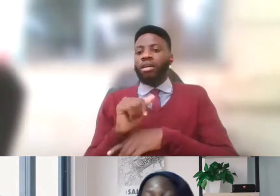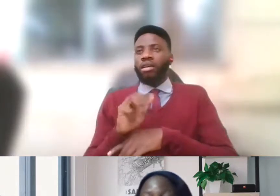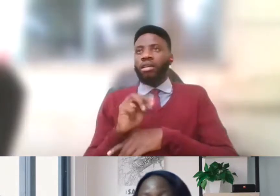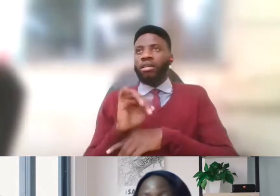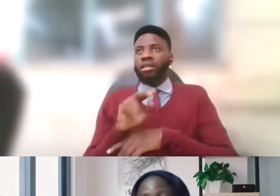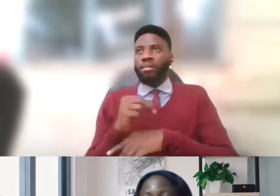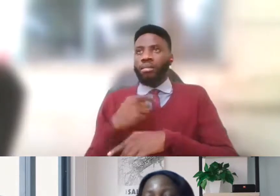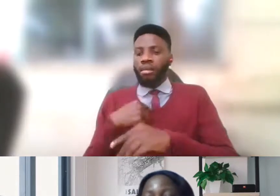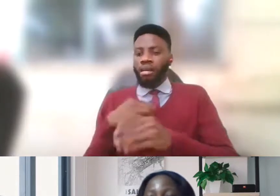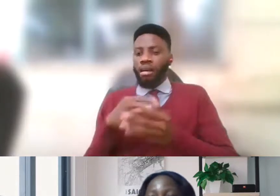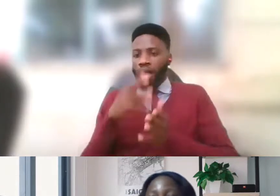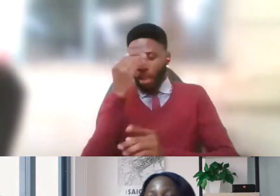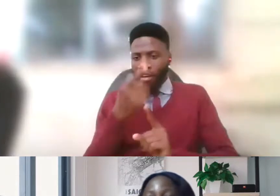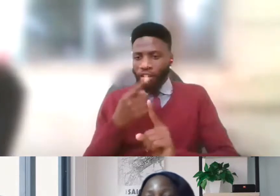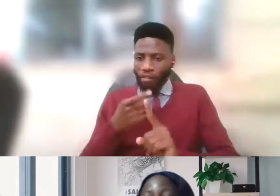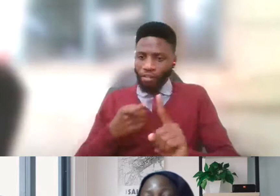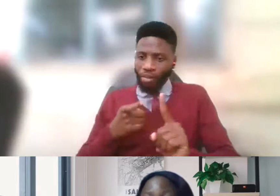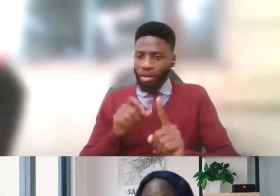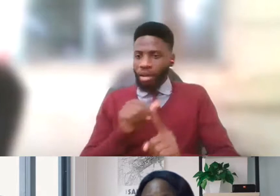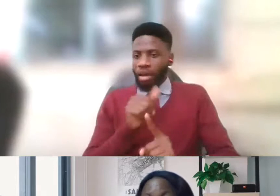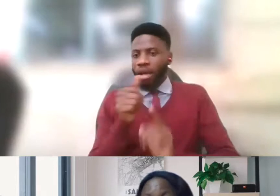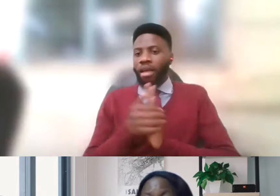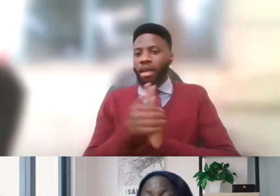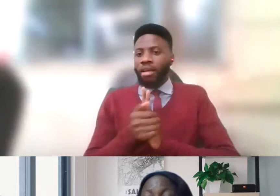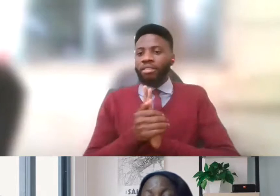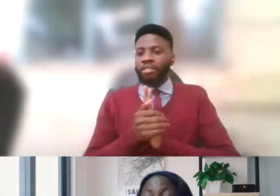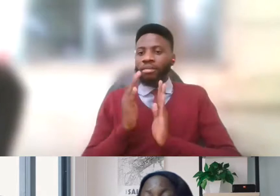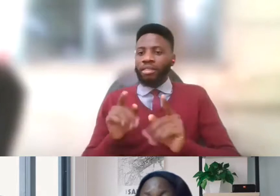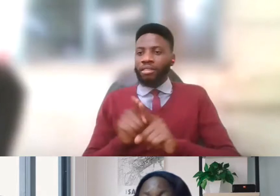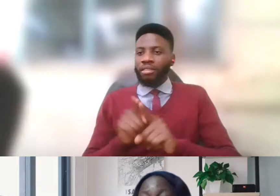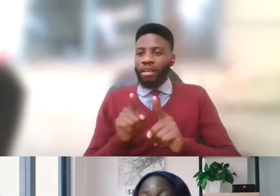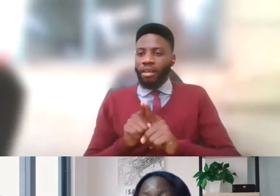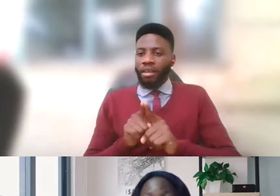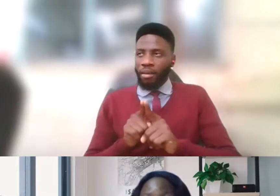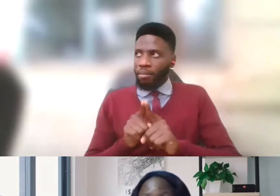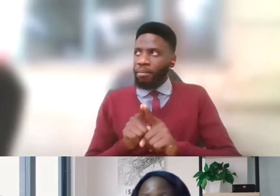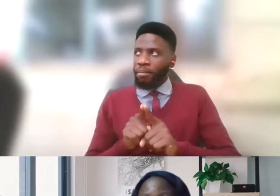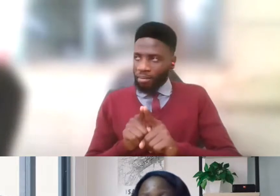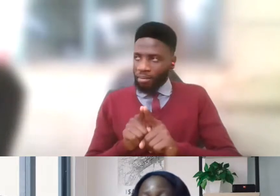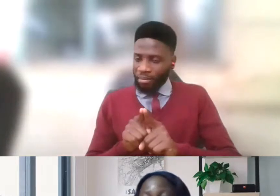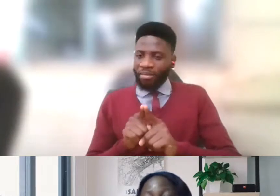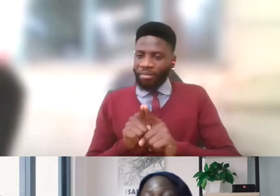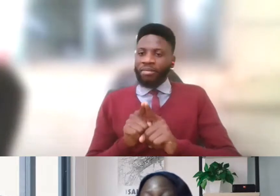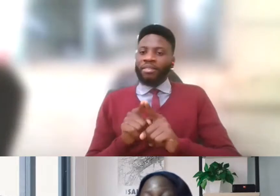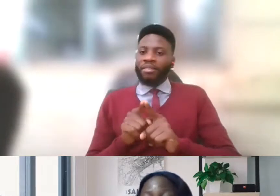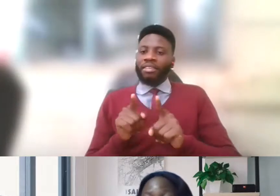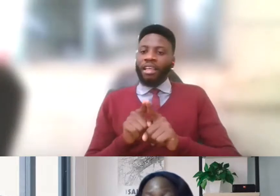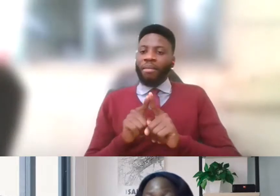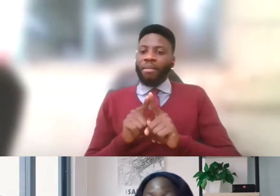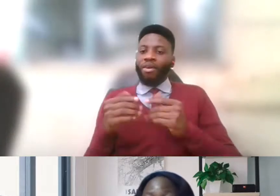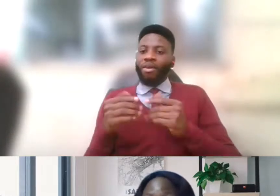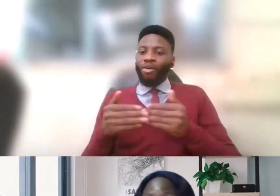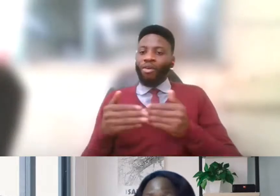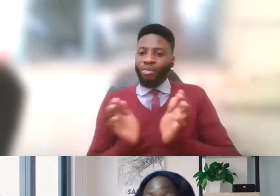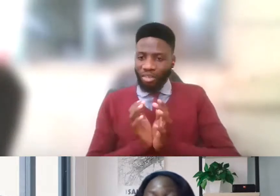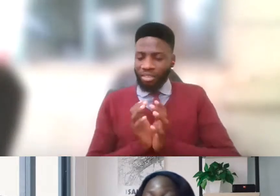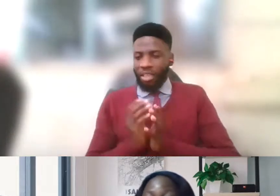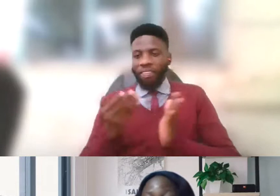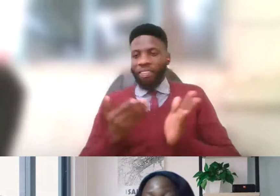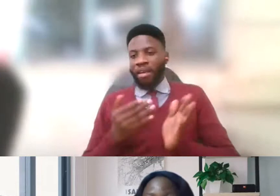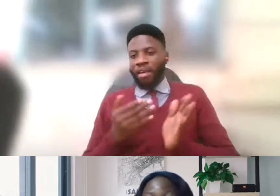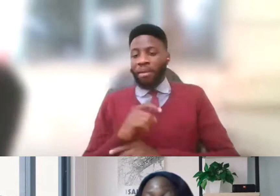And in the end, we remain social creatures, and that social interaction, that ability